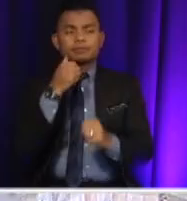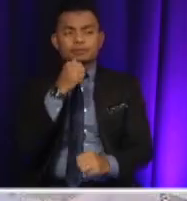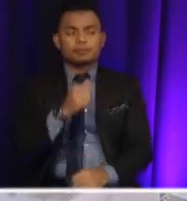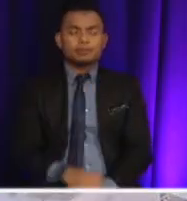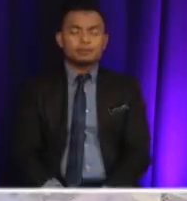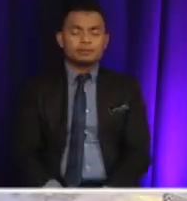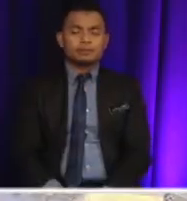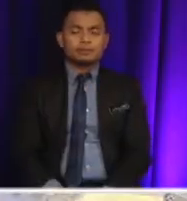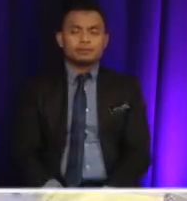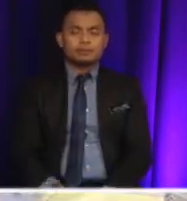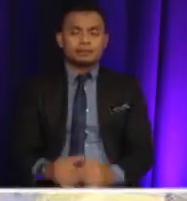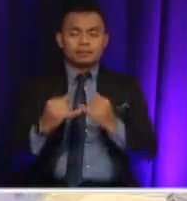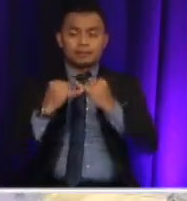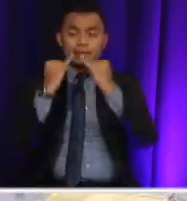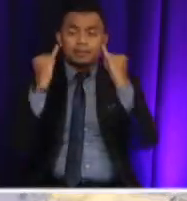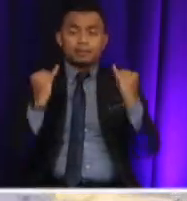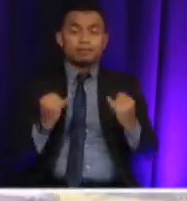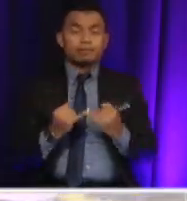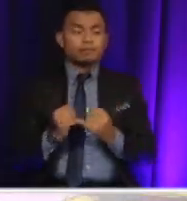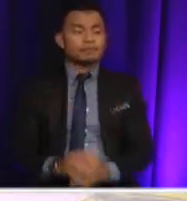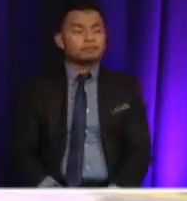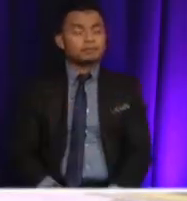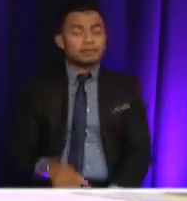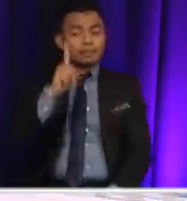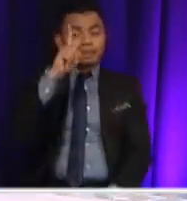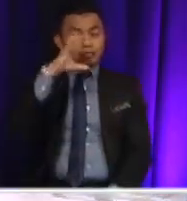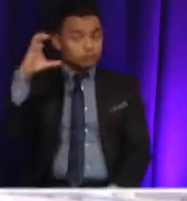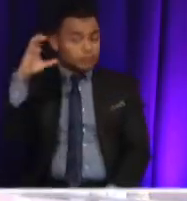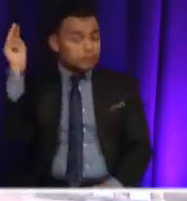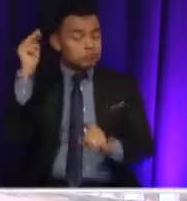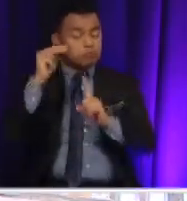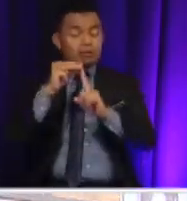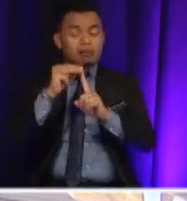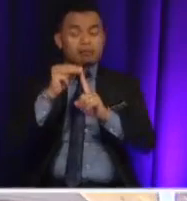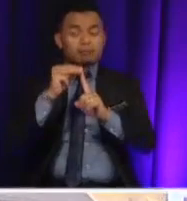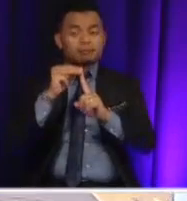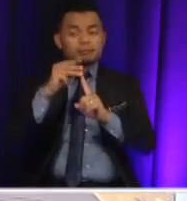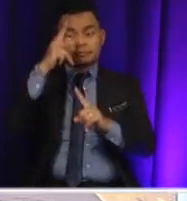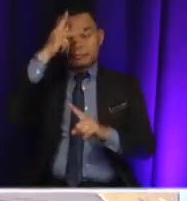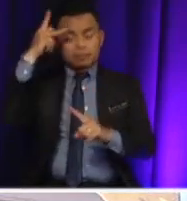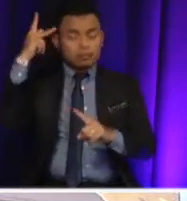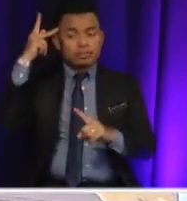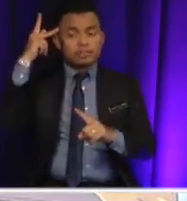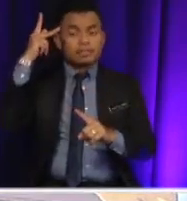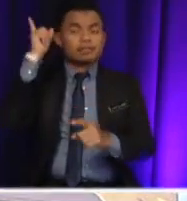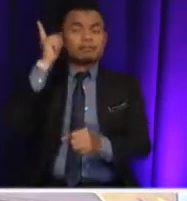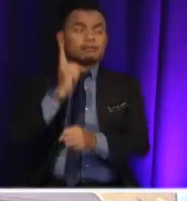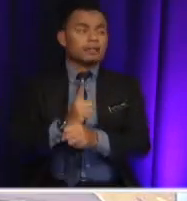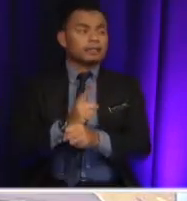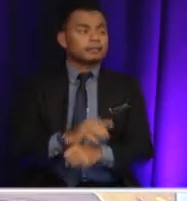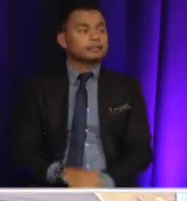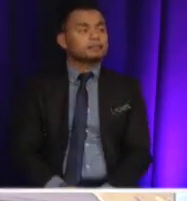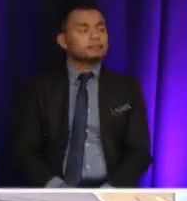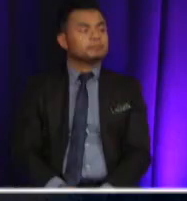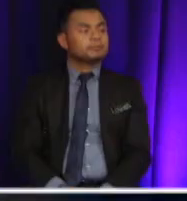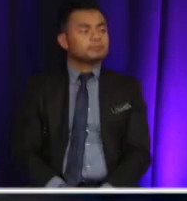loved emoji. Ding, ding, ding, Yay! I'm ding. right. 100 marks to you for getting it right. Okay, Yeah. Yes, just to push it a little bit. Yes, Okay. to